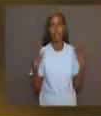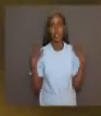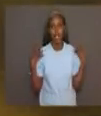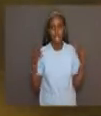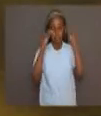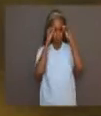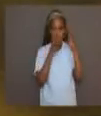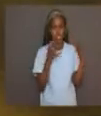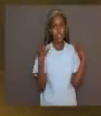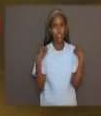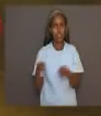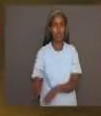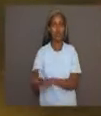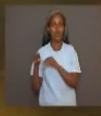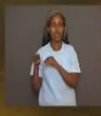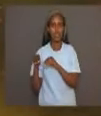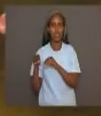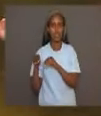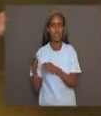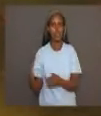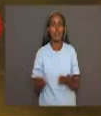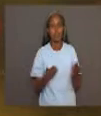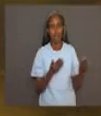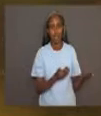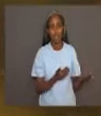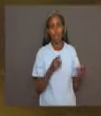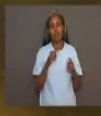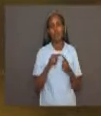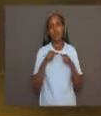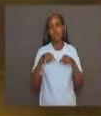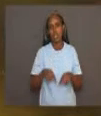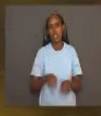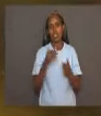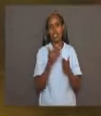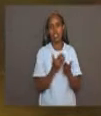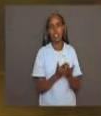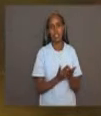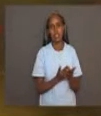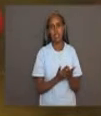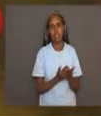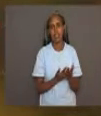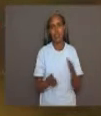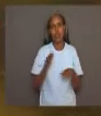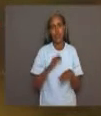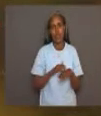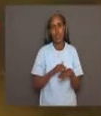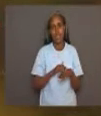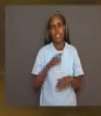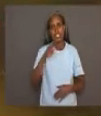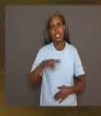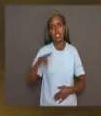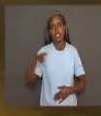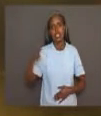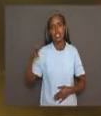Hello, teacher. Hello, students. Welcome to today's lesson on